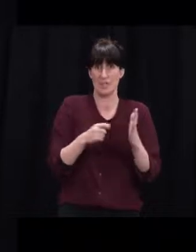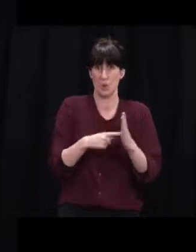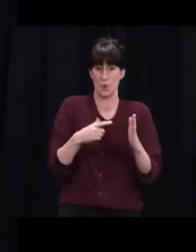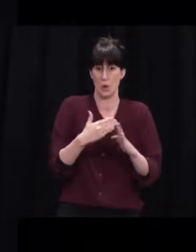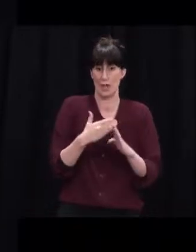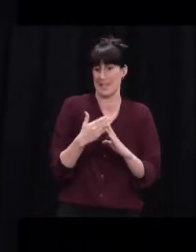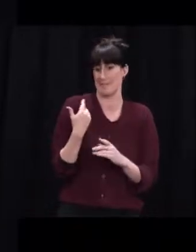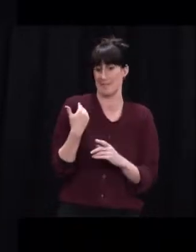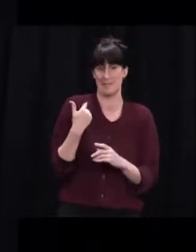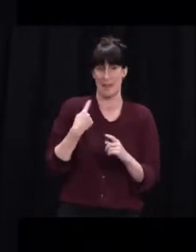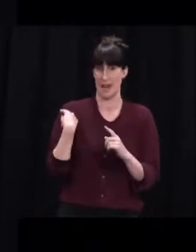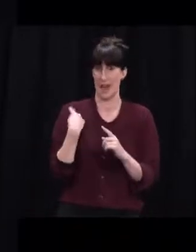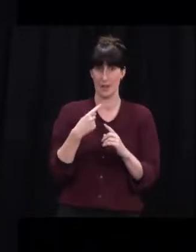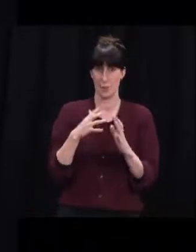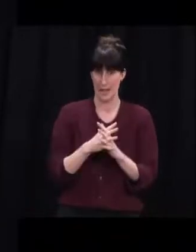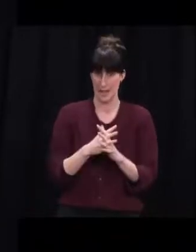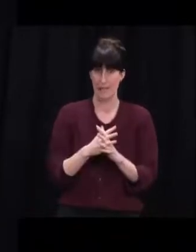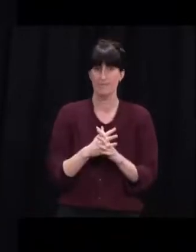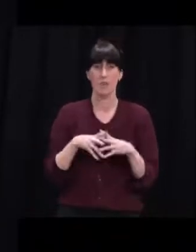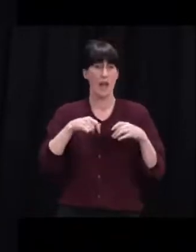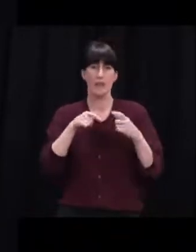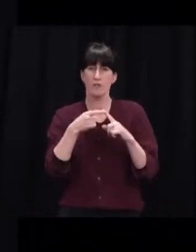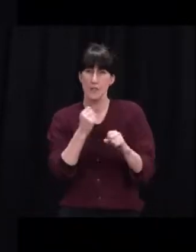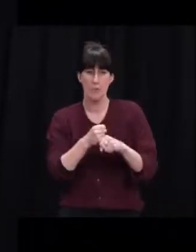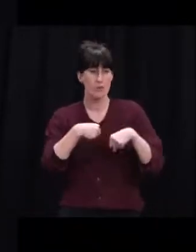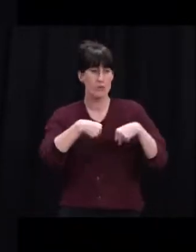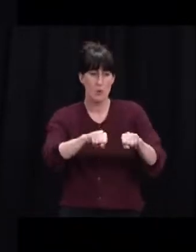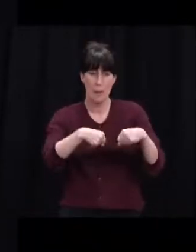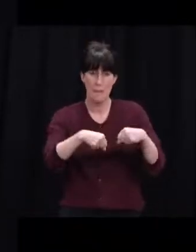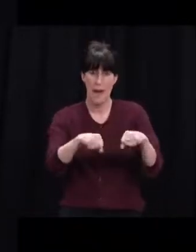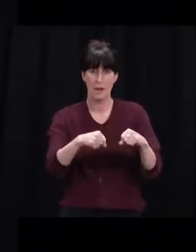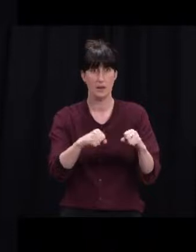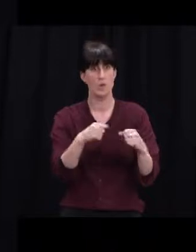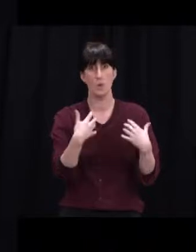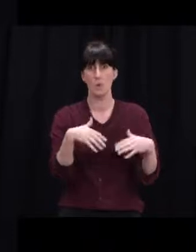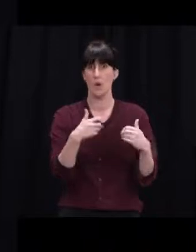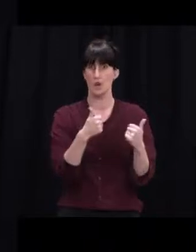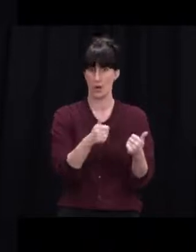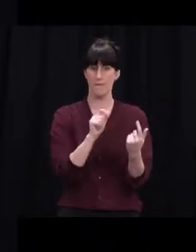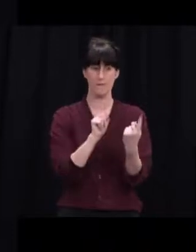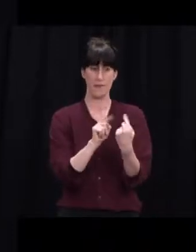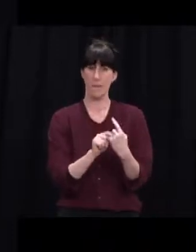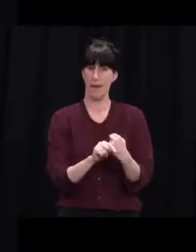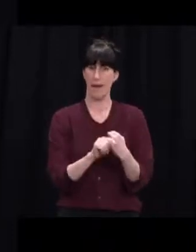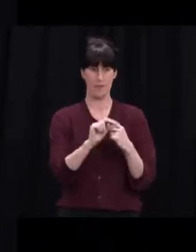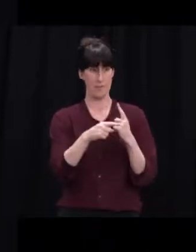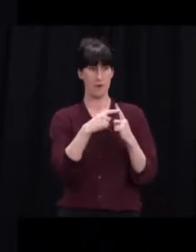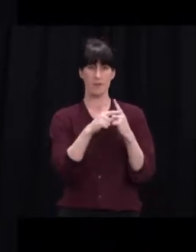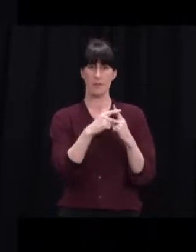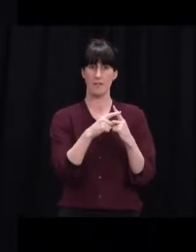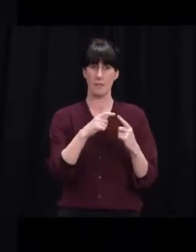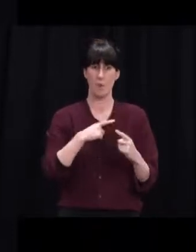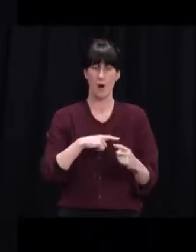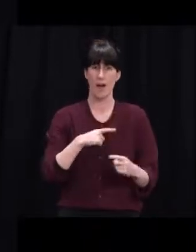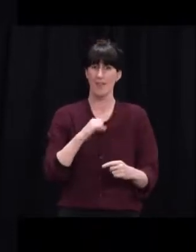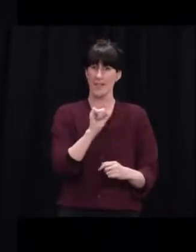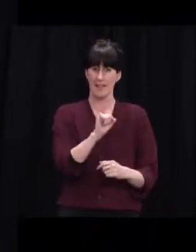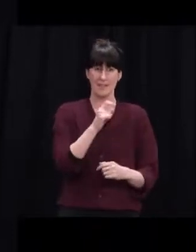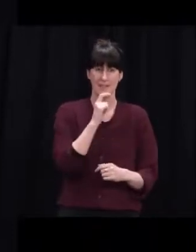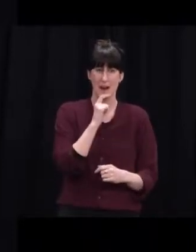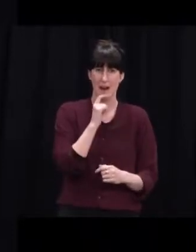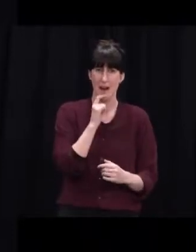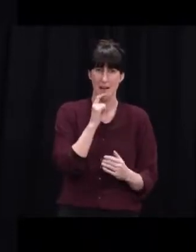workers get access to the Pfizer vaccine just over the last week. Feedback's been extremely positive from supermarkets